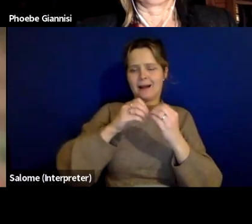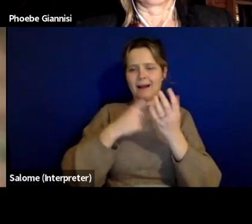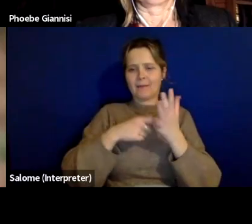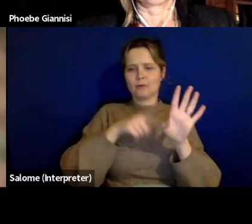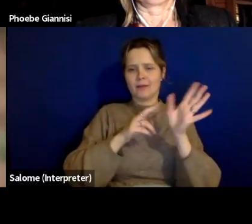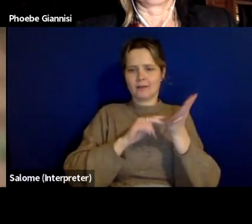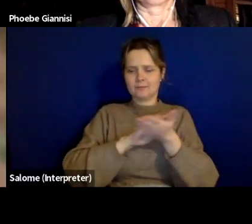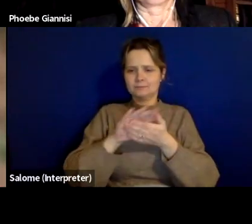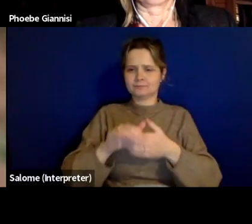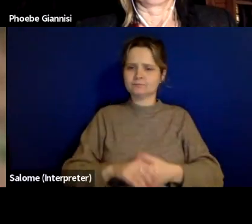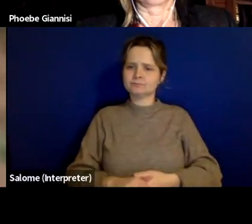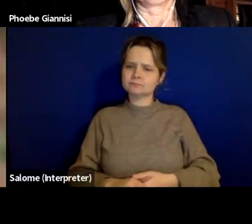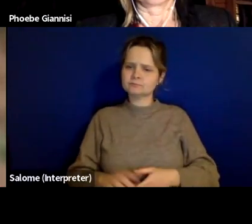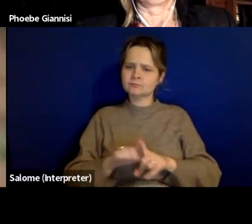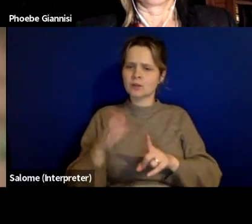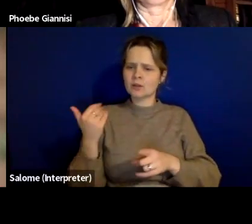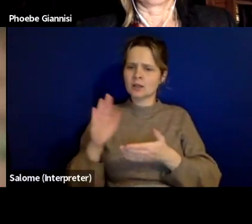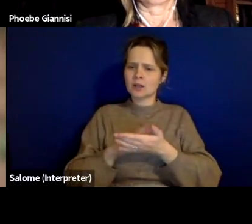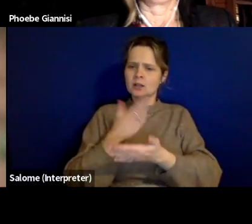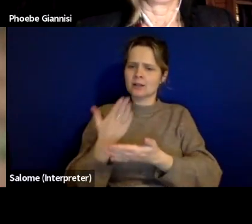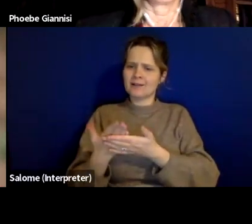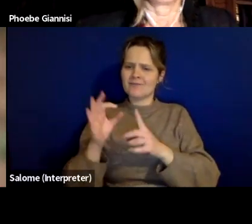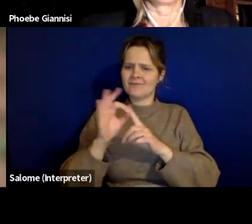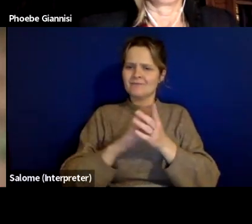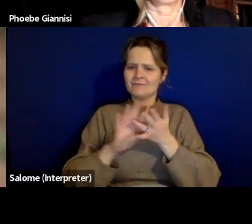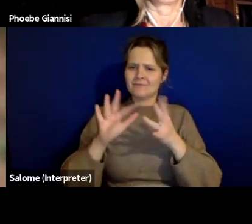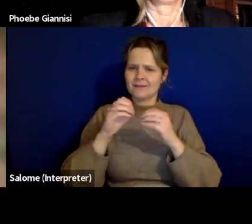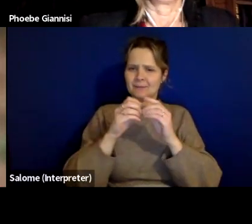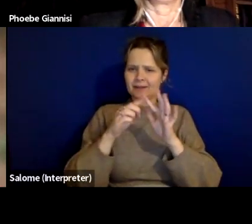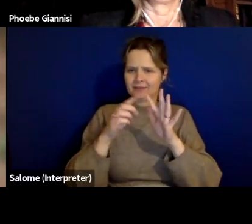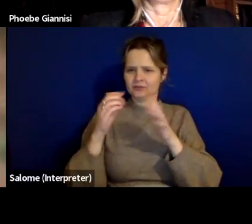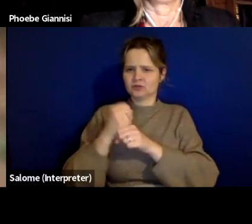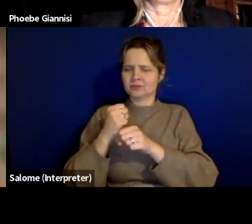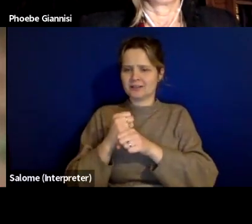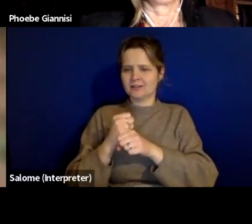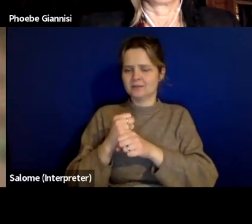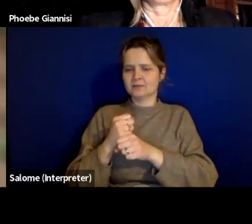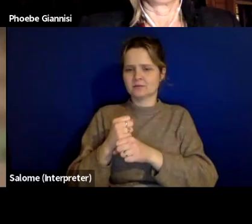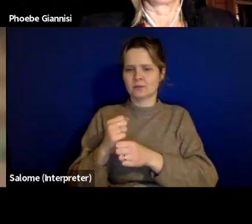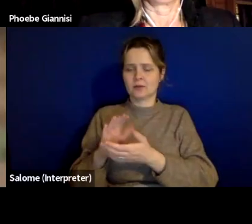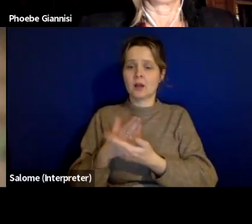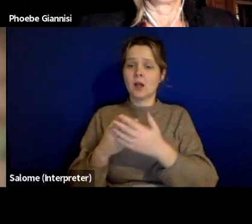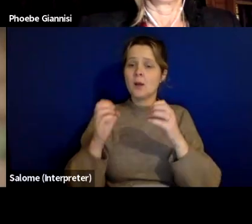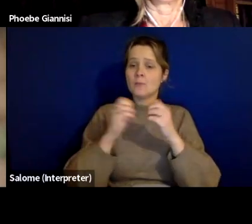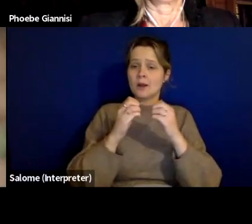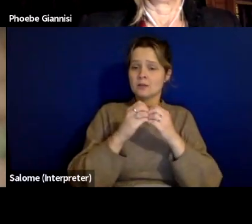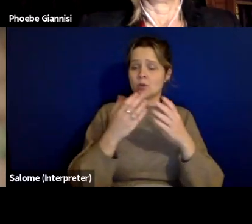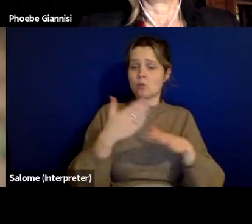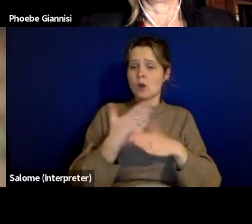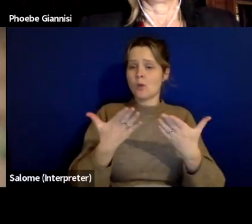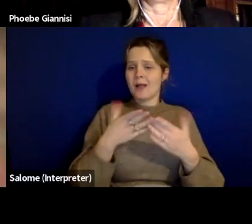Phoebe Giannisi's recent Goatsong. Brian is a senior lecturer at Manchester Metropolitan